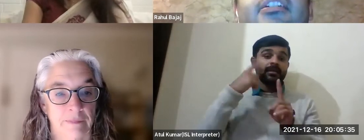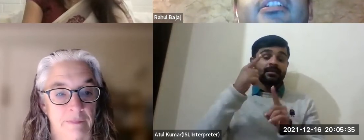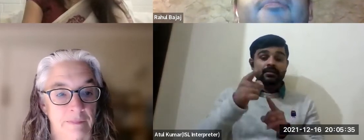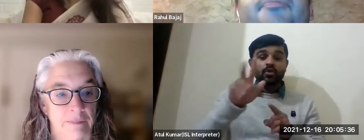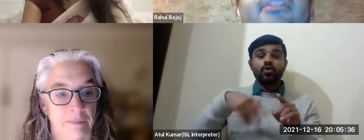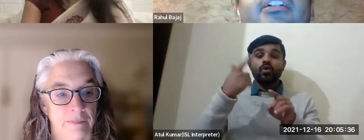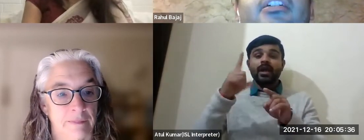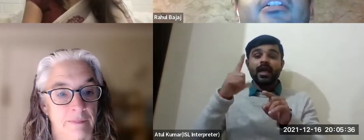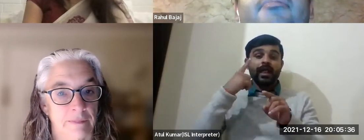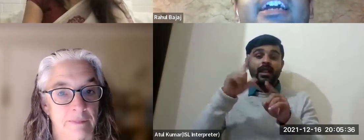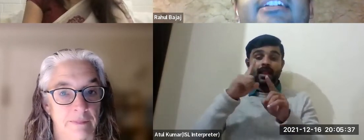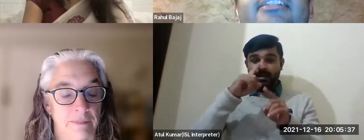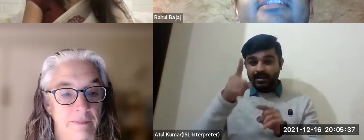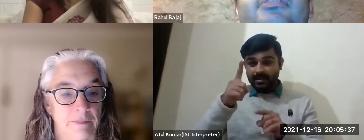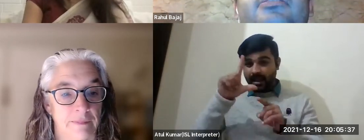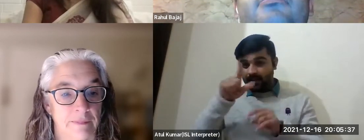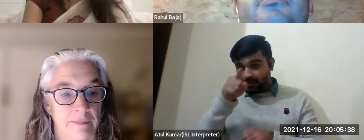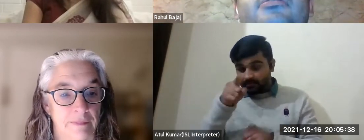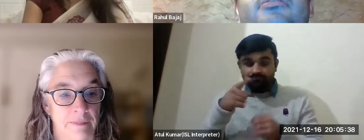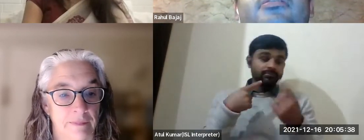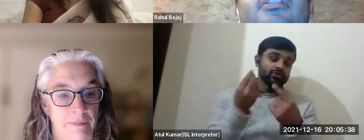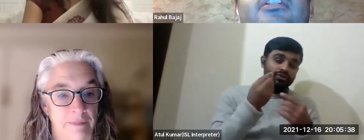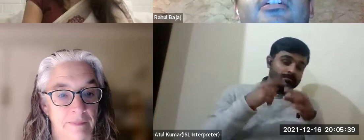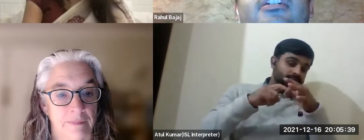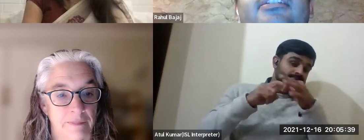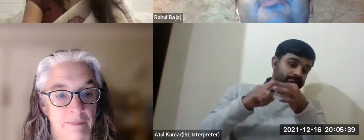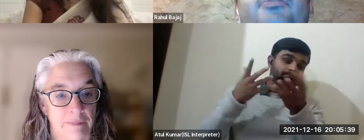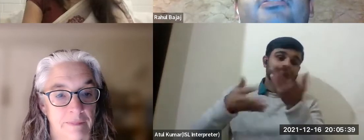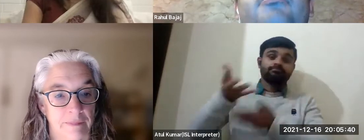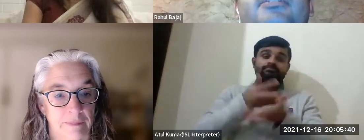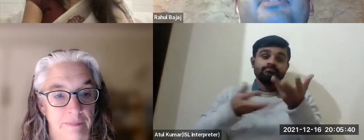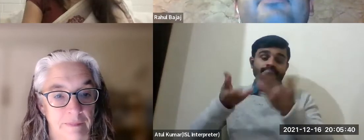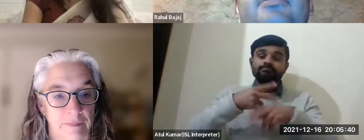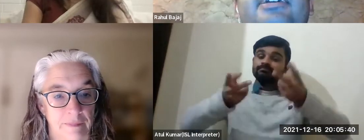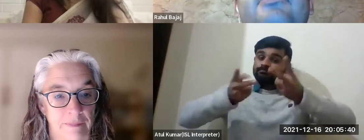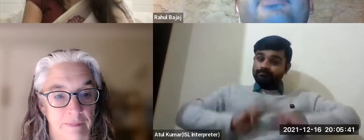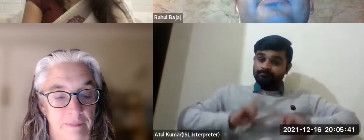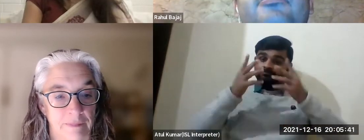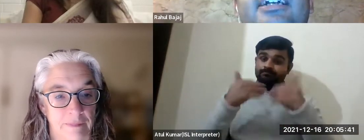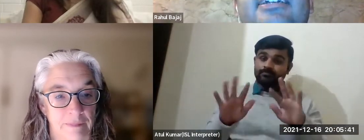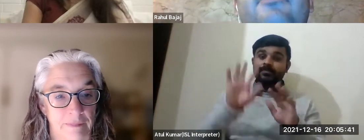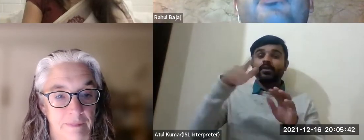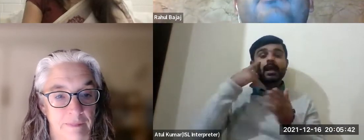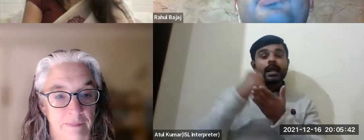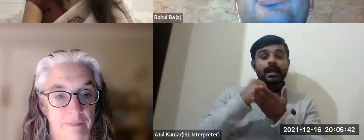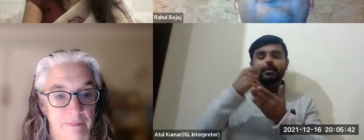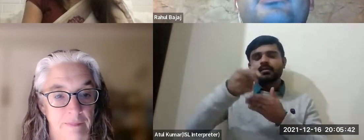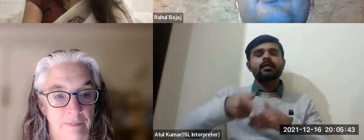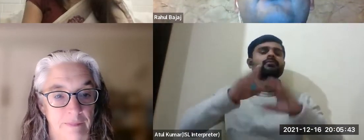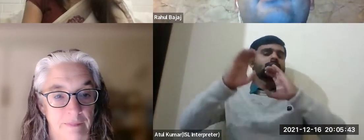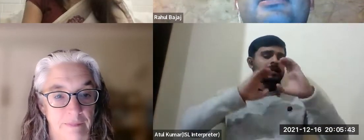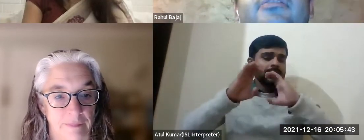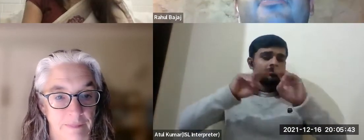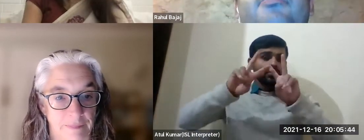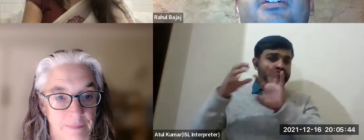questions, and then they're going to respond to them, and we're going to try and have a conversation